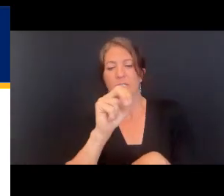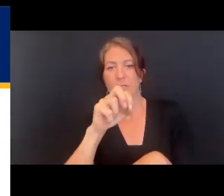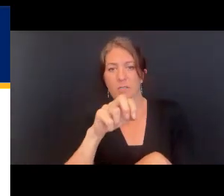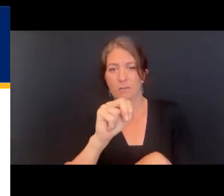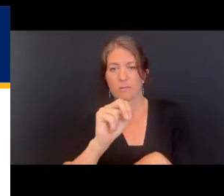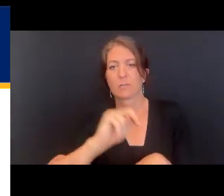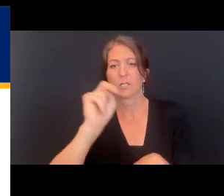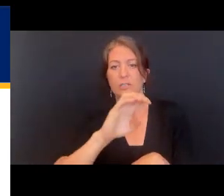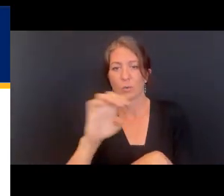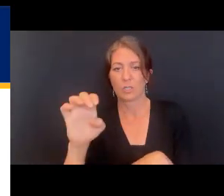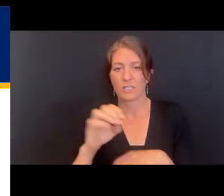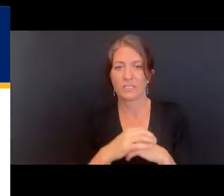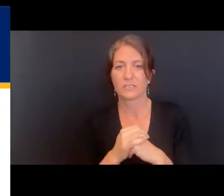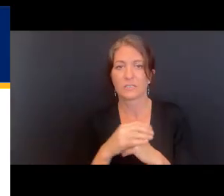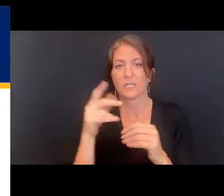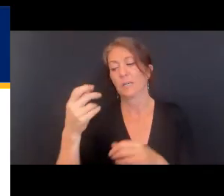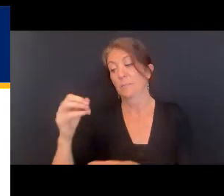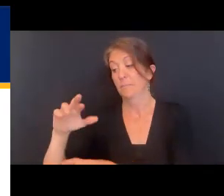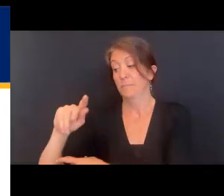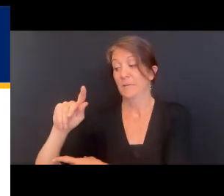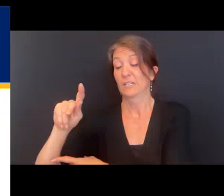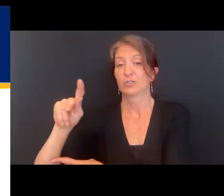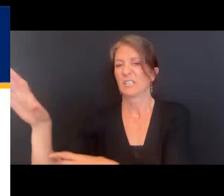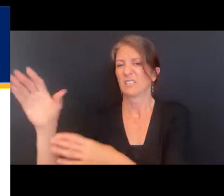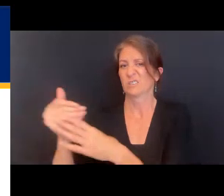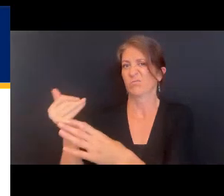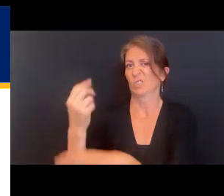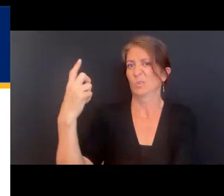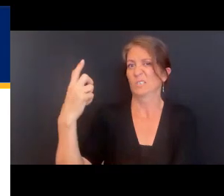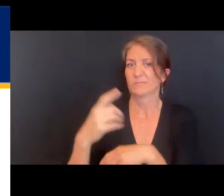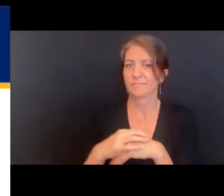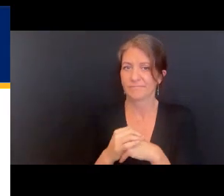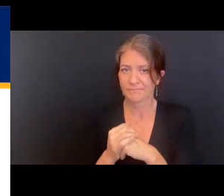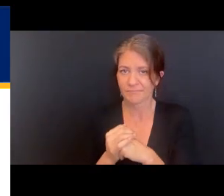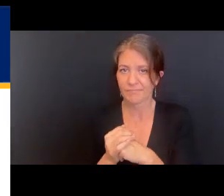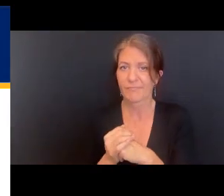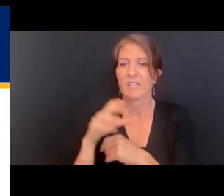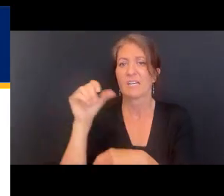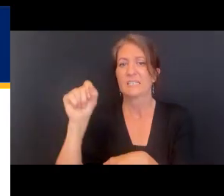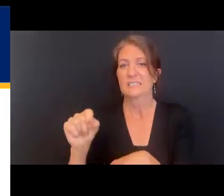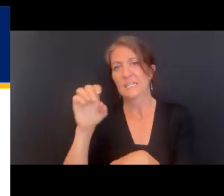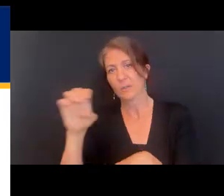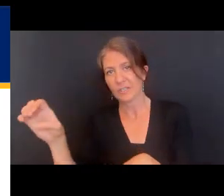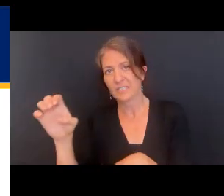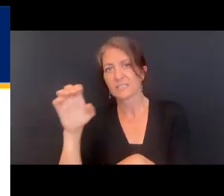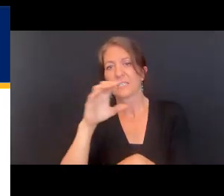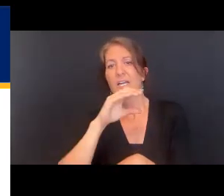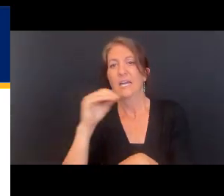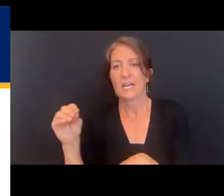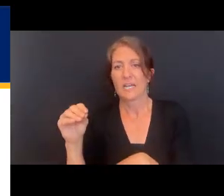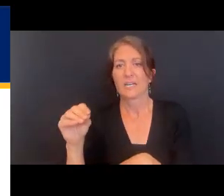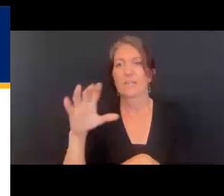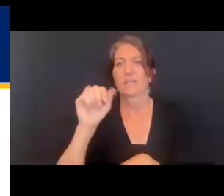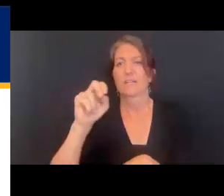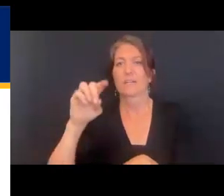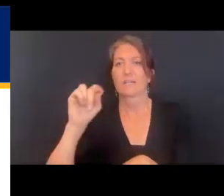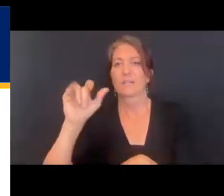Patrick Lightcamp, one of our newest, is the Southeastern Region. And we also have Candace Stevens, who is